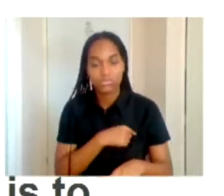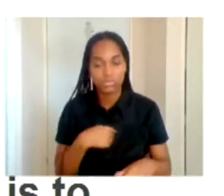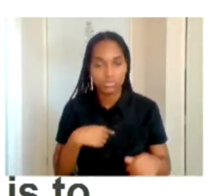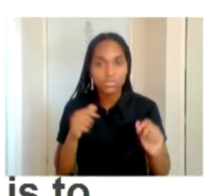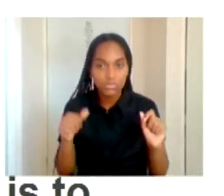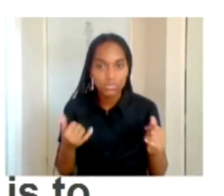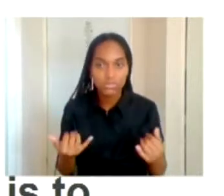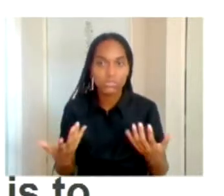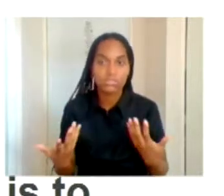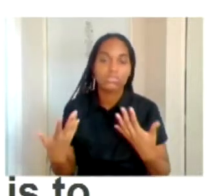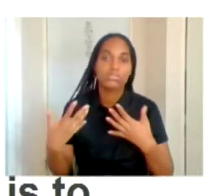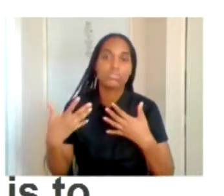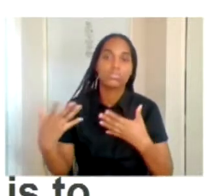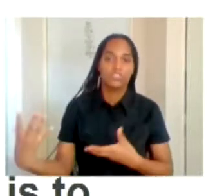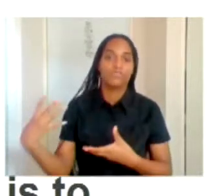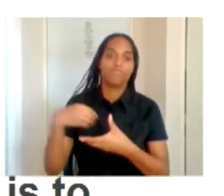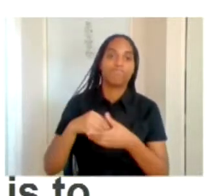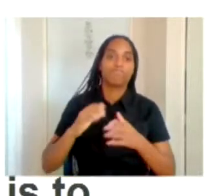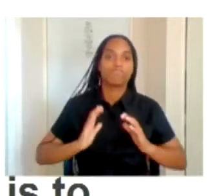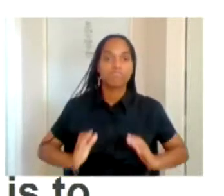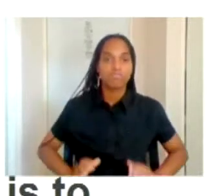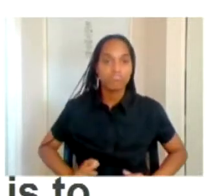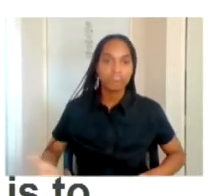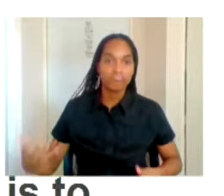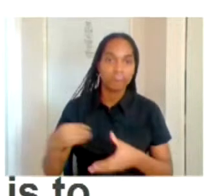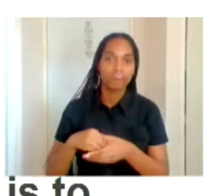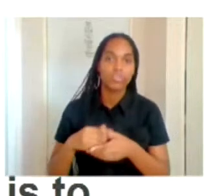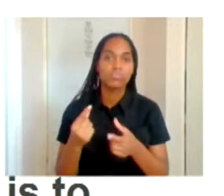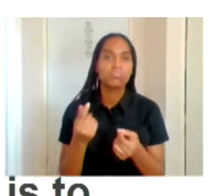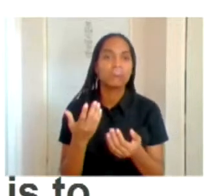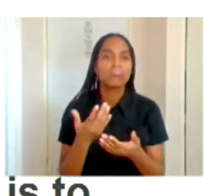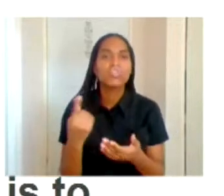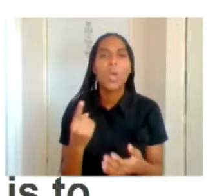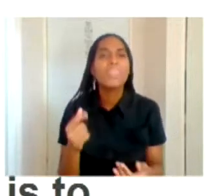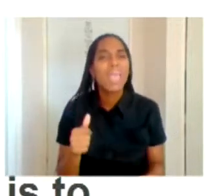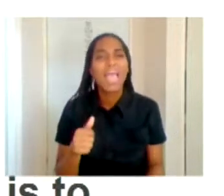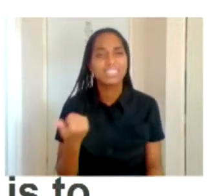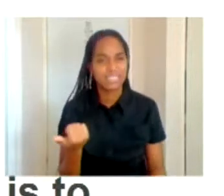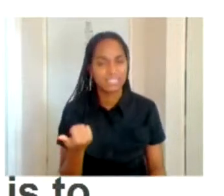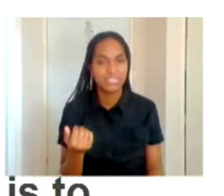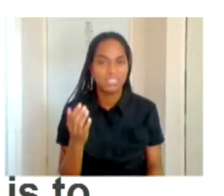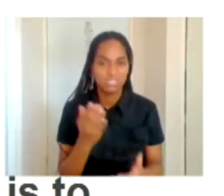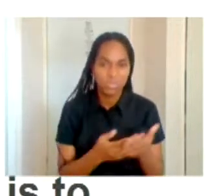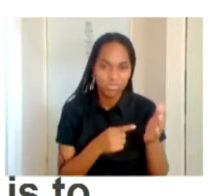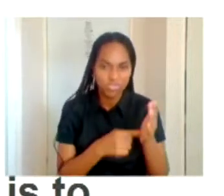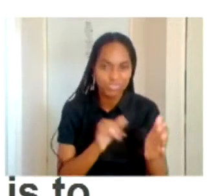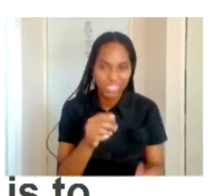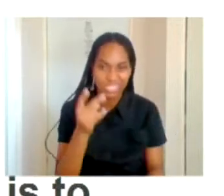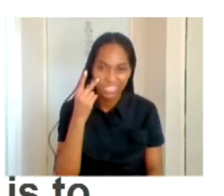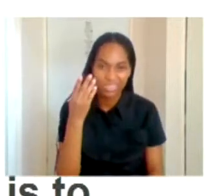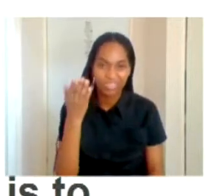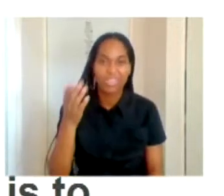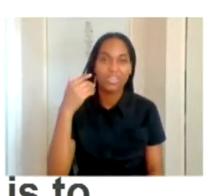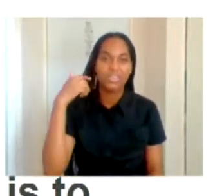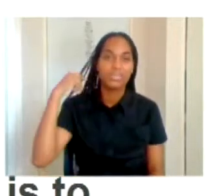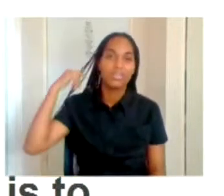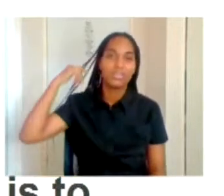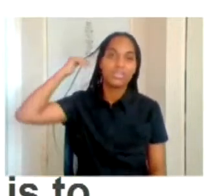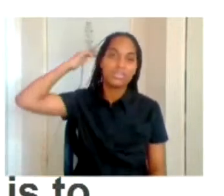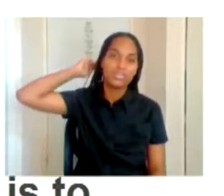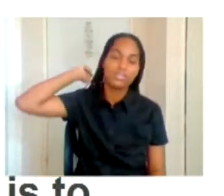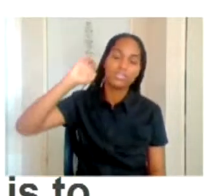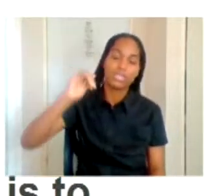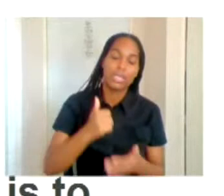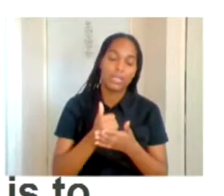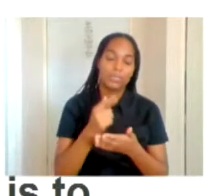engage customers and do something else. And as you've seen some of the demonstrations here, they're kind of helping you to